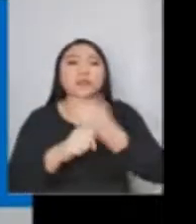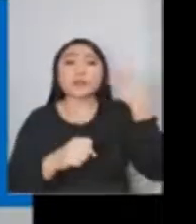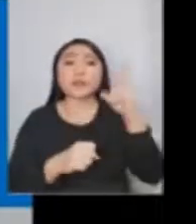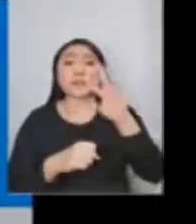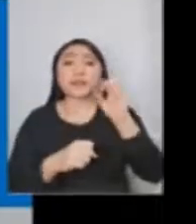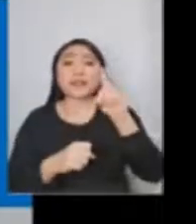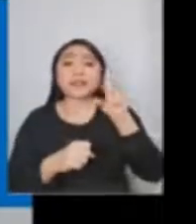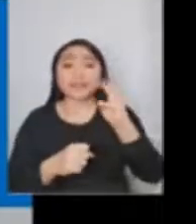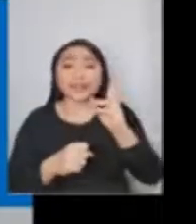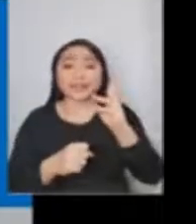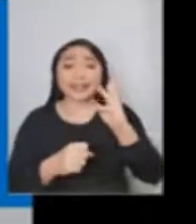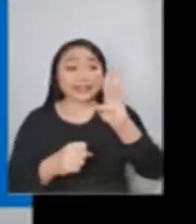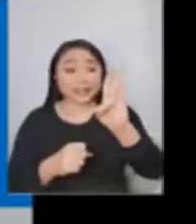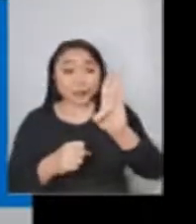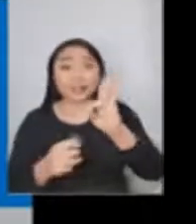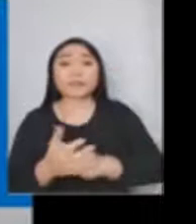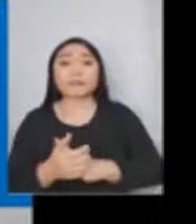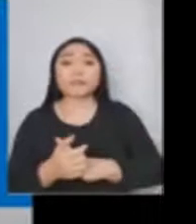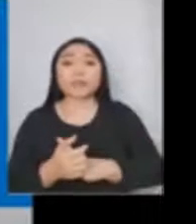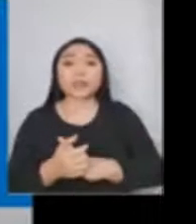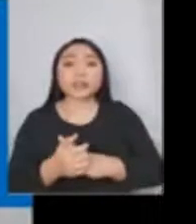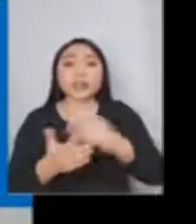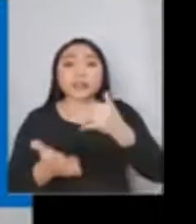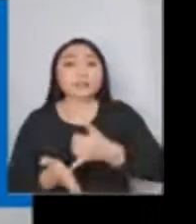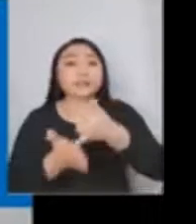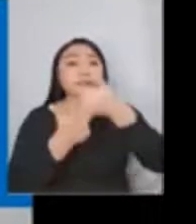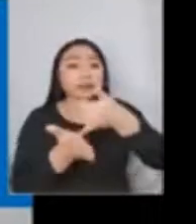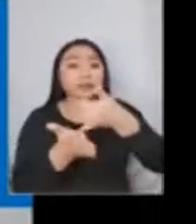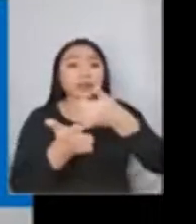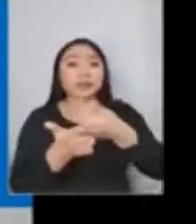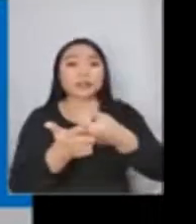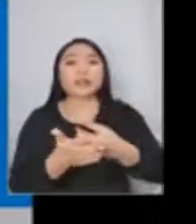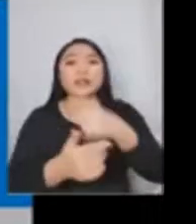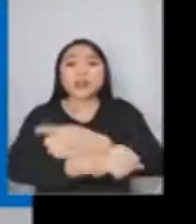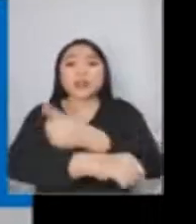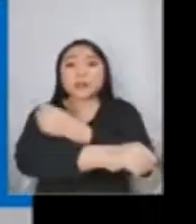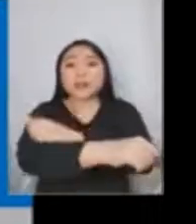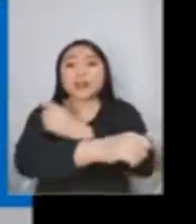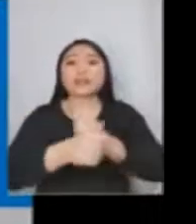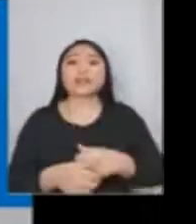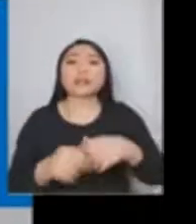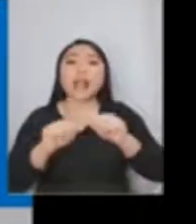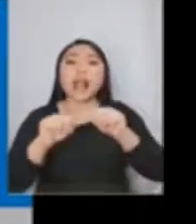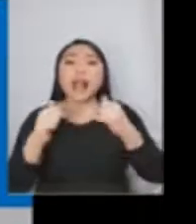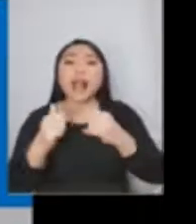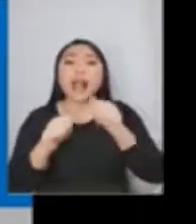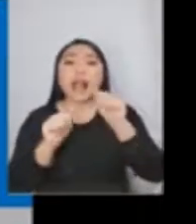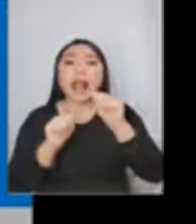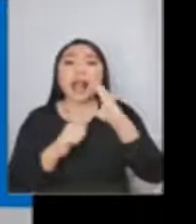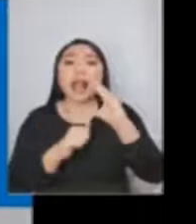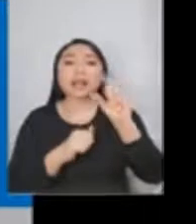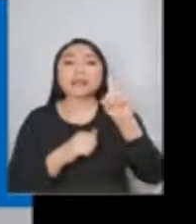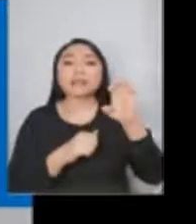taon, nagwagi tayo ng Silver and Gold Anvil Awards for Public Relations